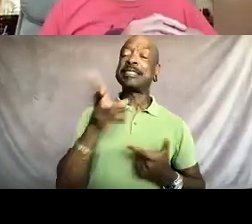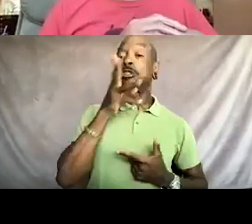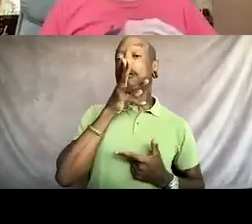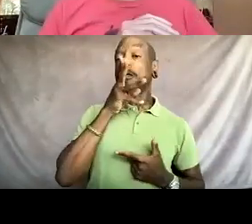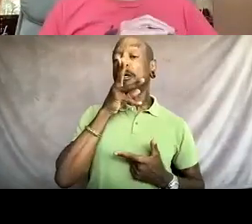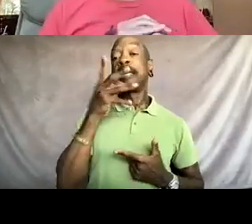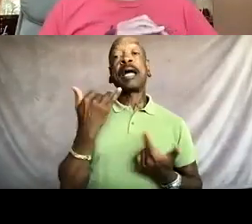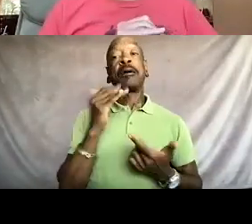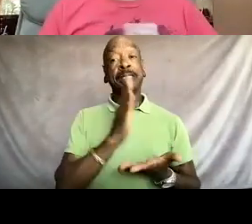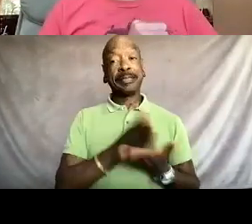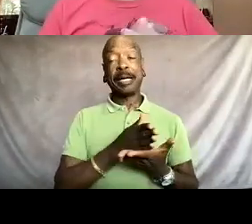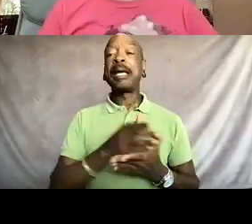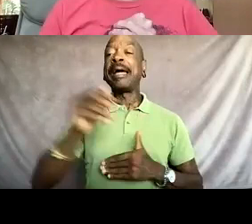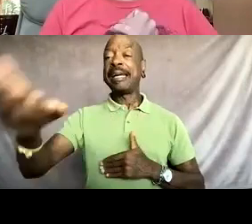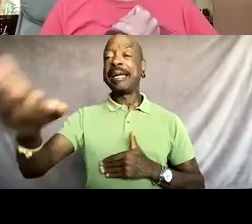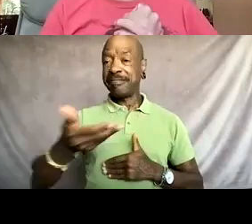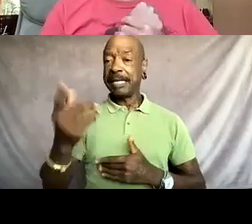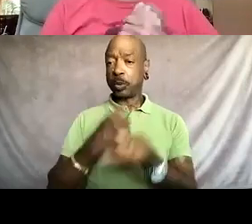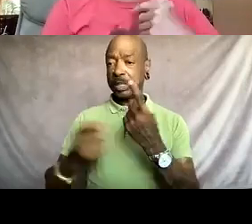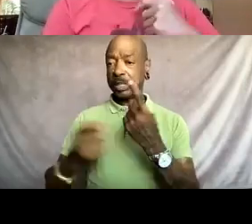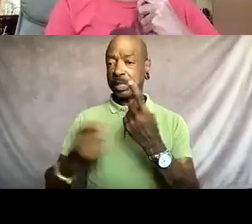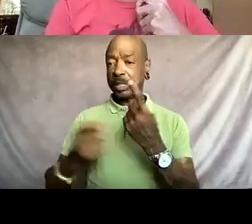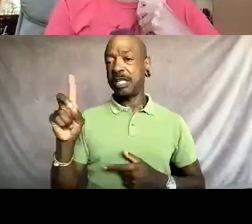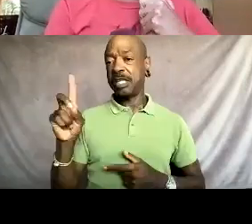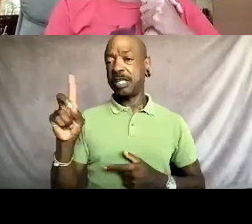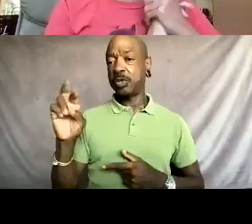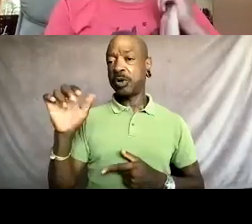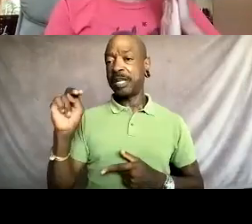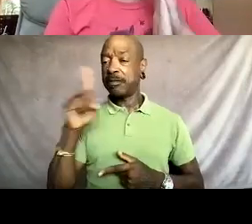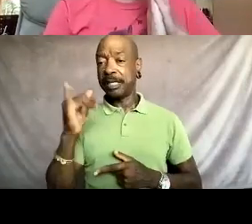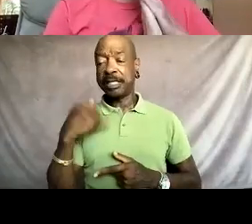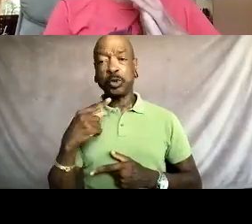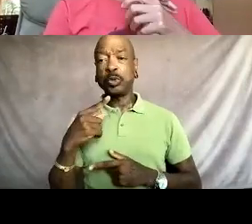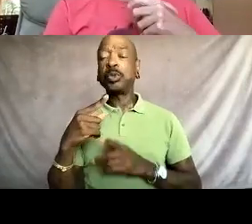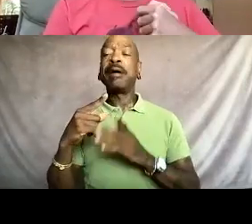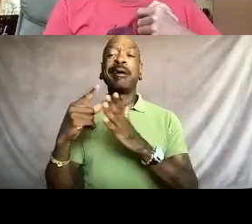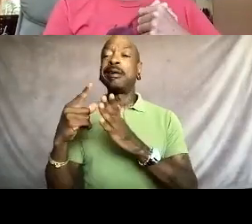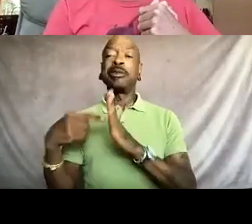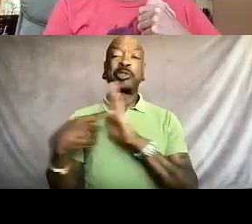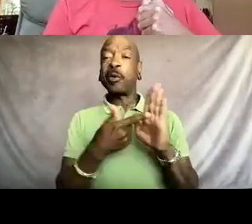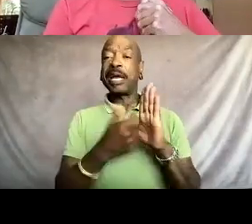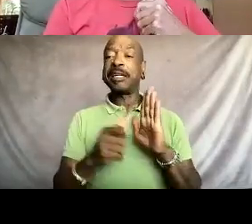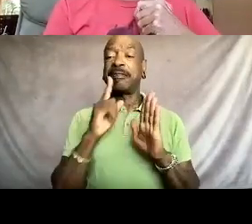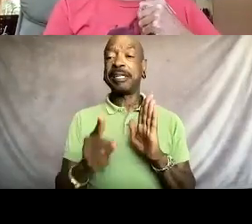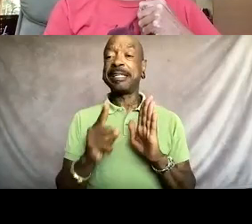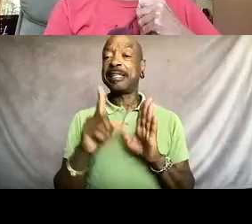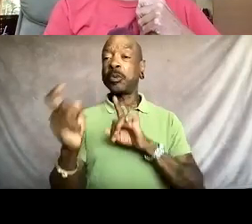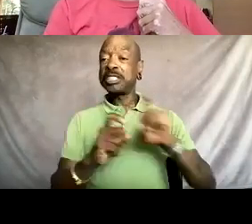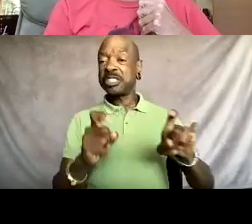invite questions. I'm going to invite Dorian and Tia to maybe flag any other questions or comments that might be worth surfacing.